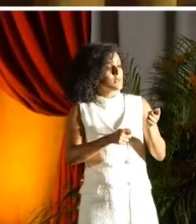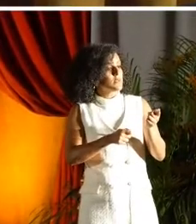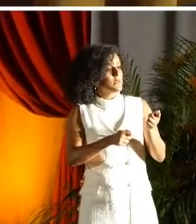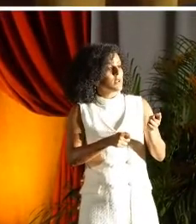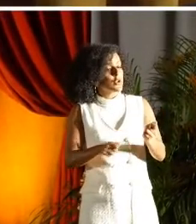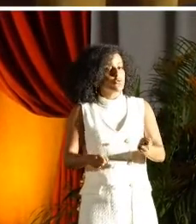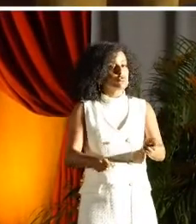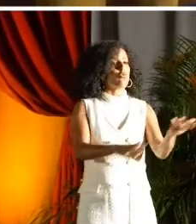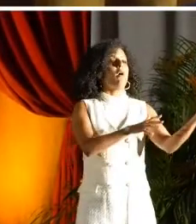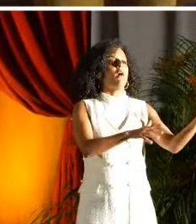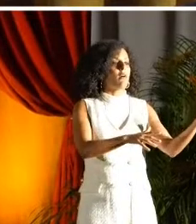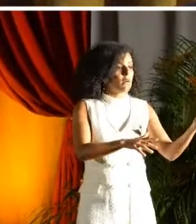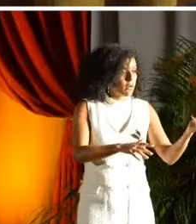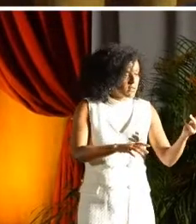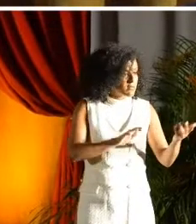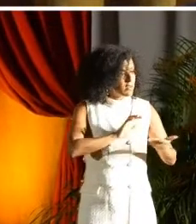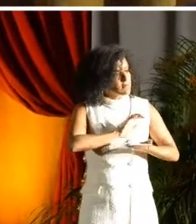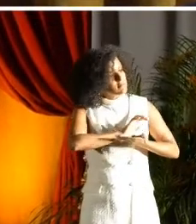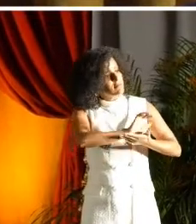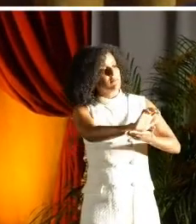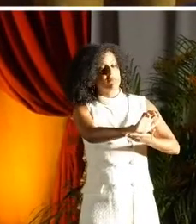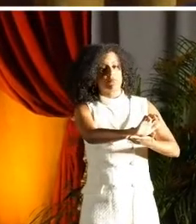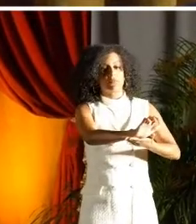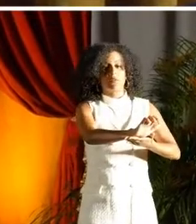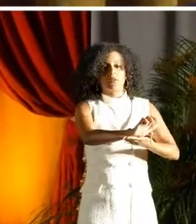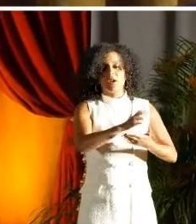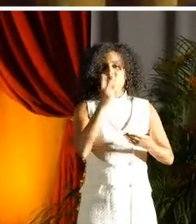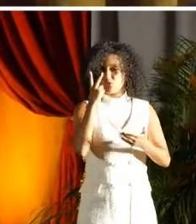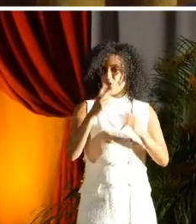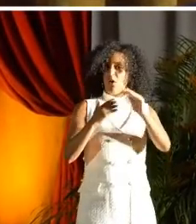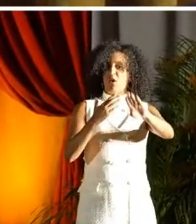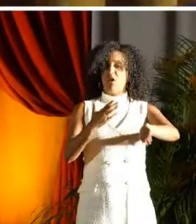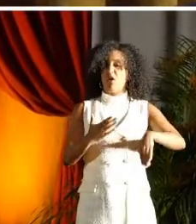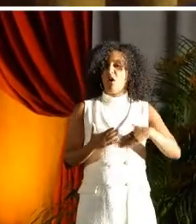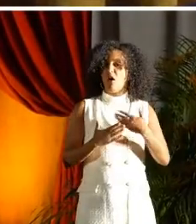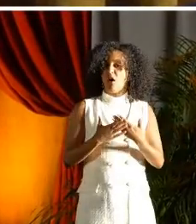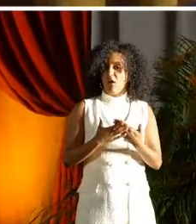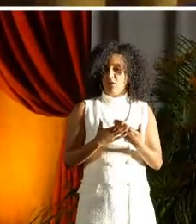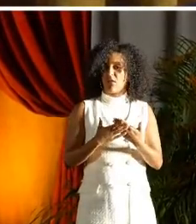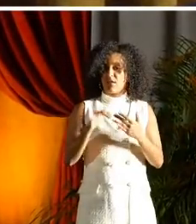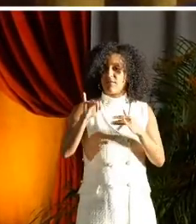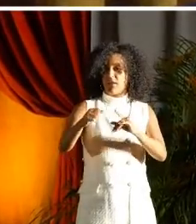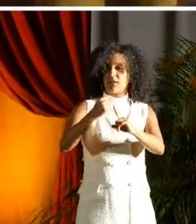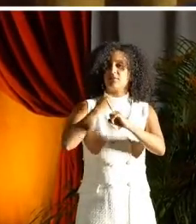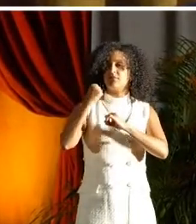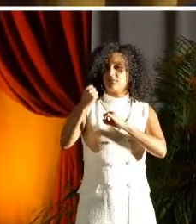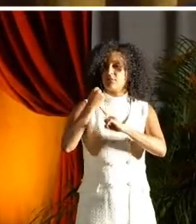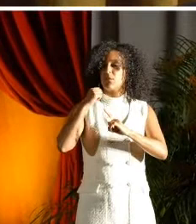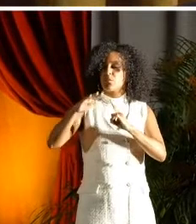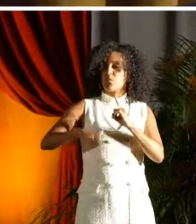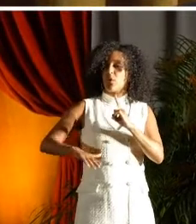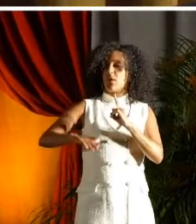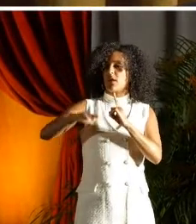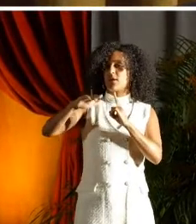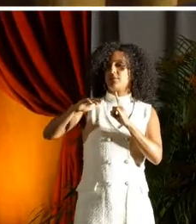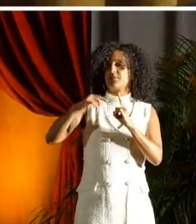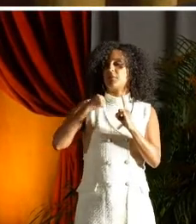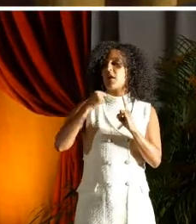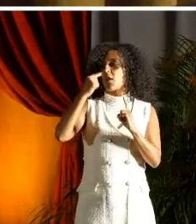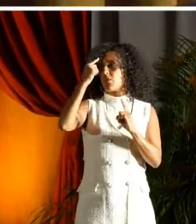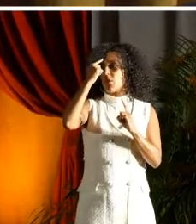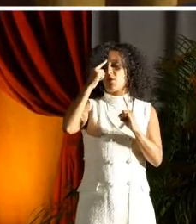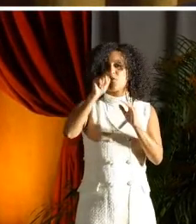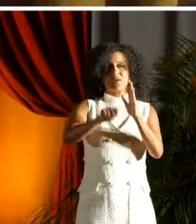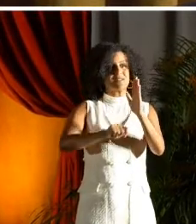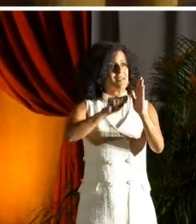drug across the street, and the dogs, and I saw all of that growing up. And I thought that for